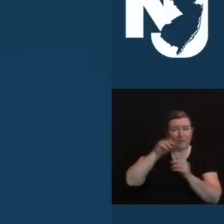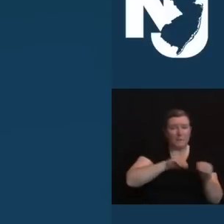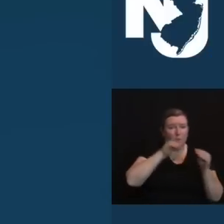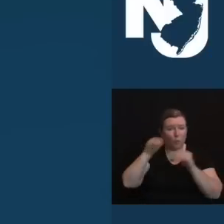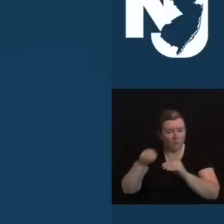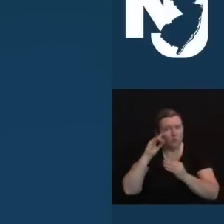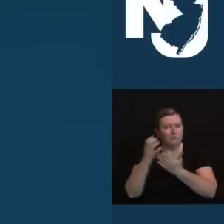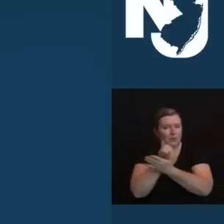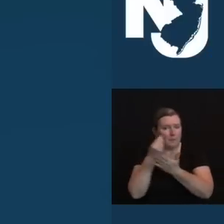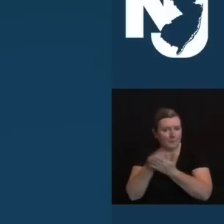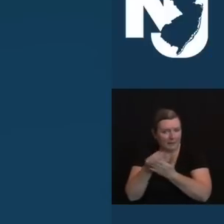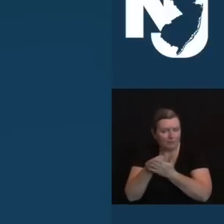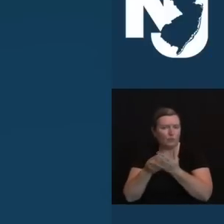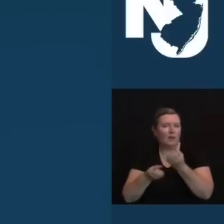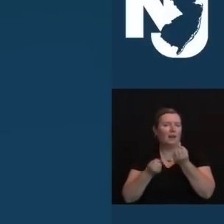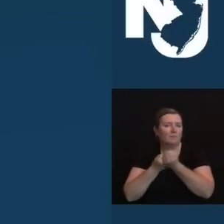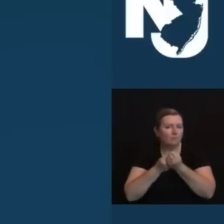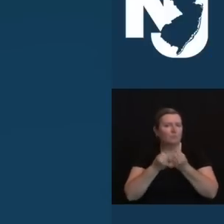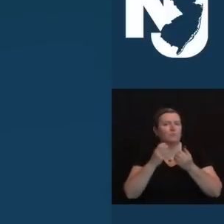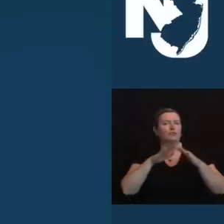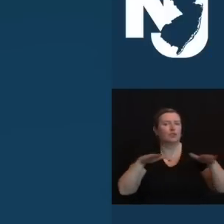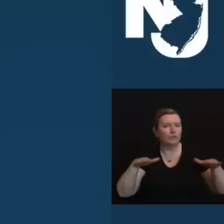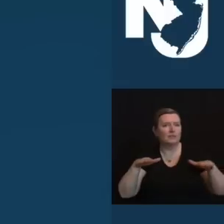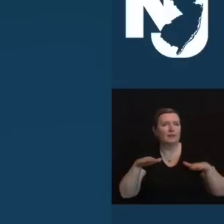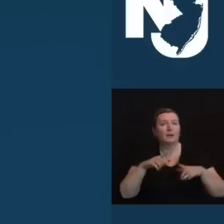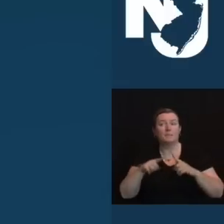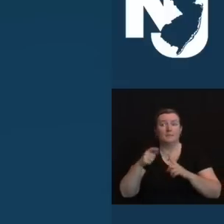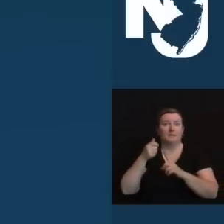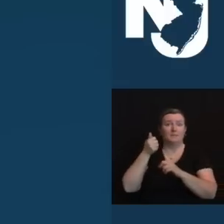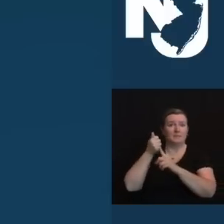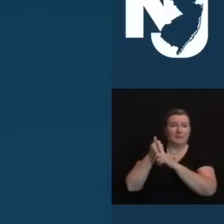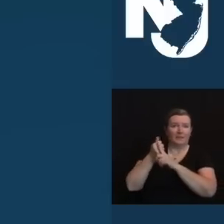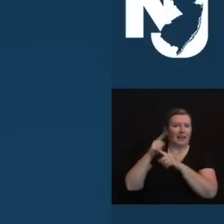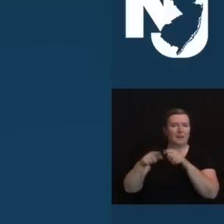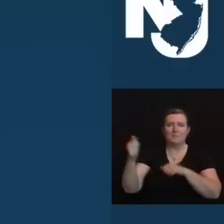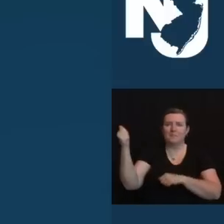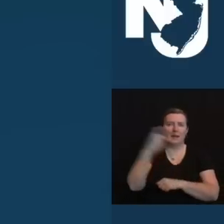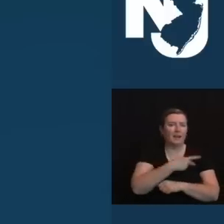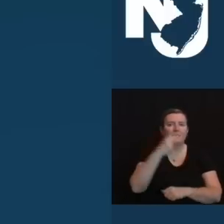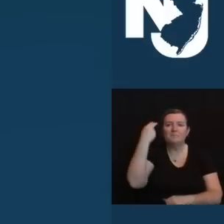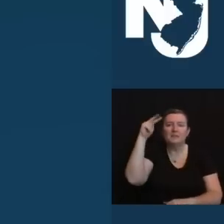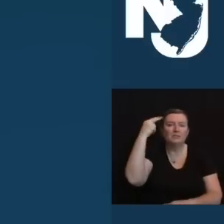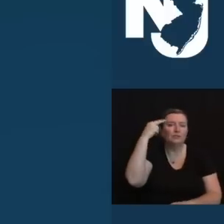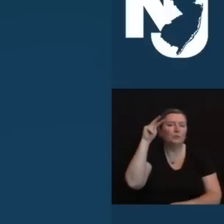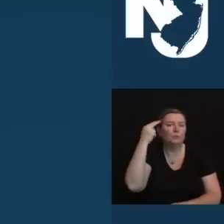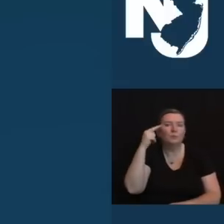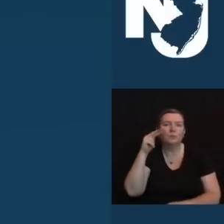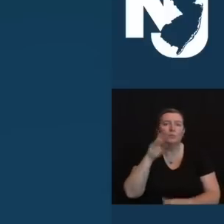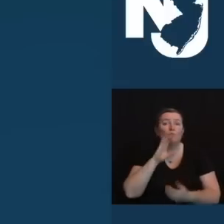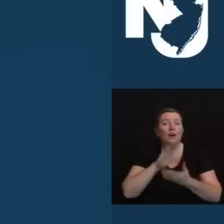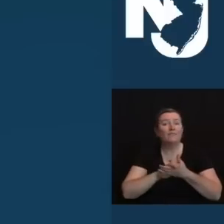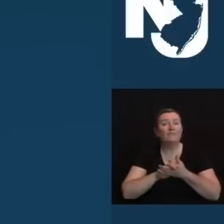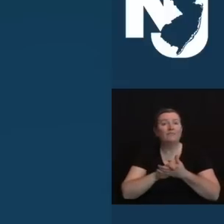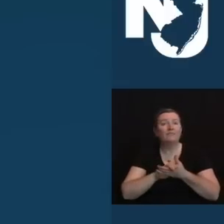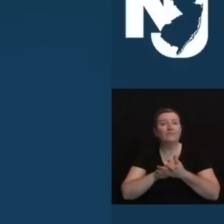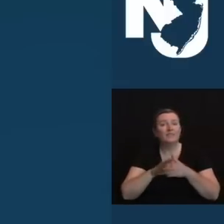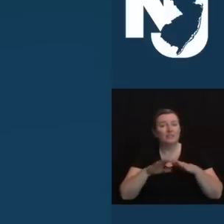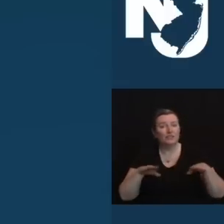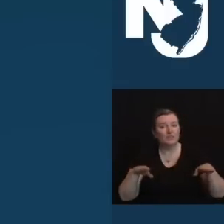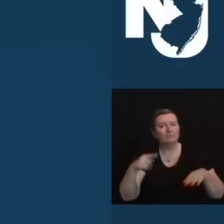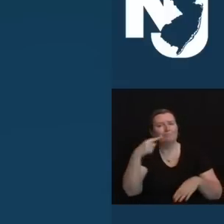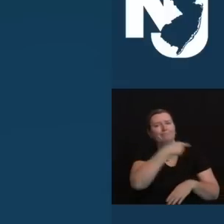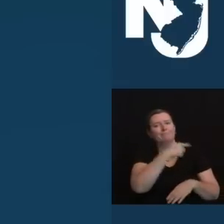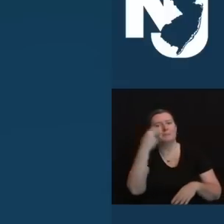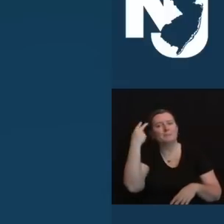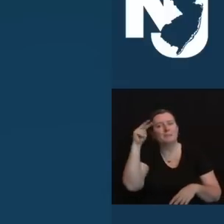educate his 6 kids. But he was neither ever able to get back to Mexico, and his wife and kids were never able to come to